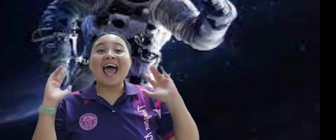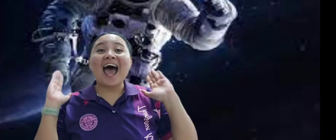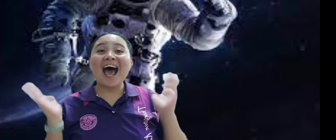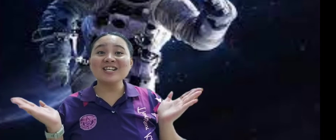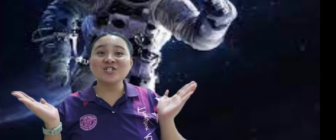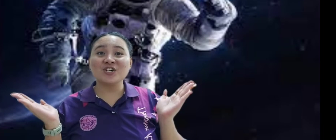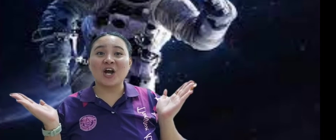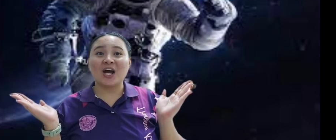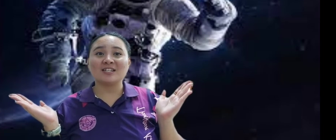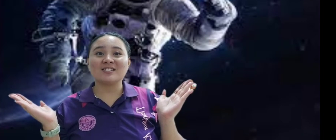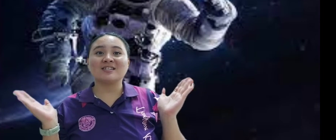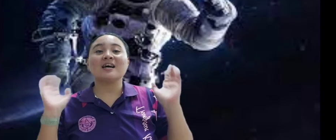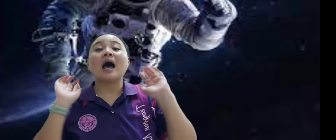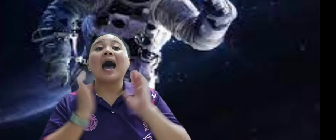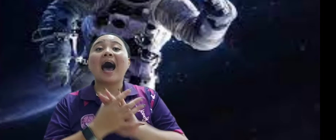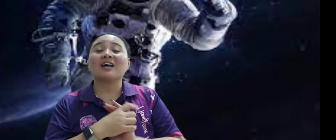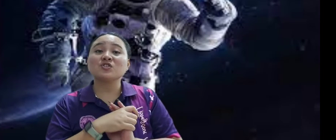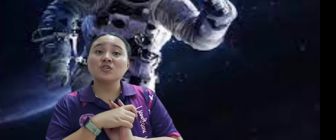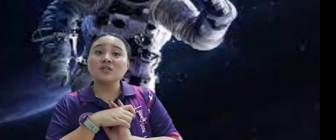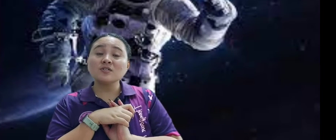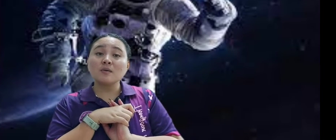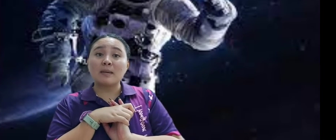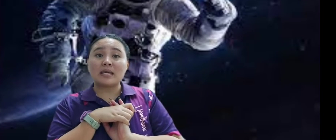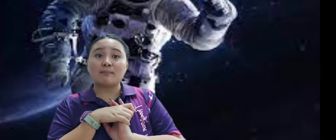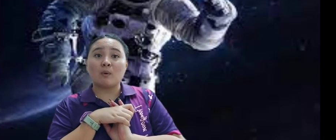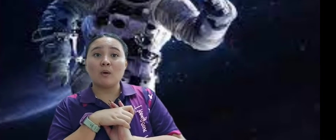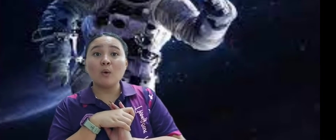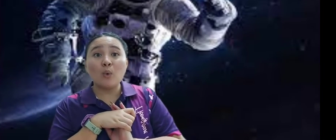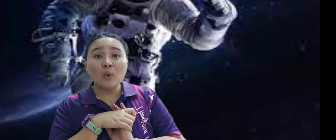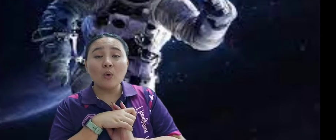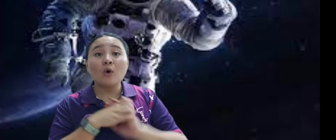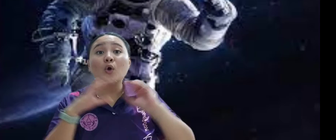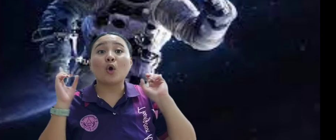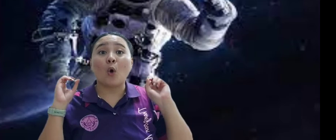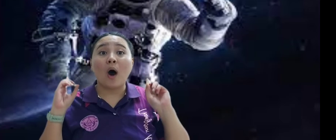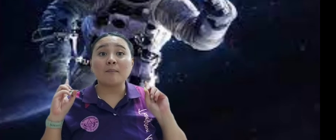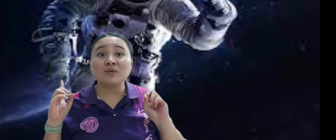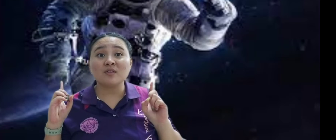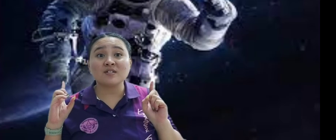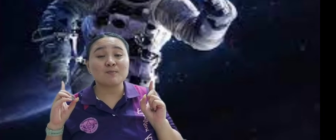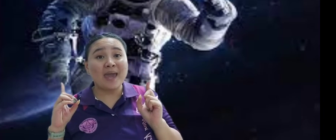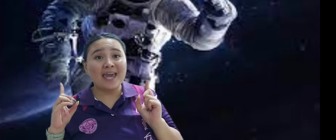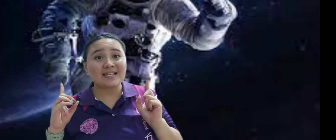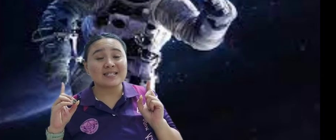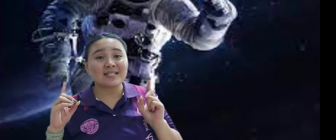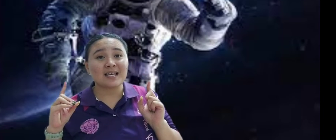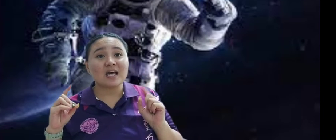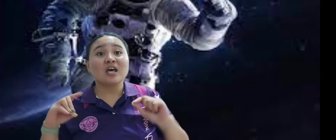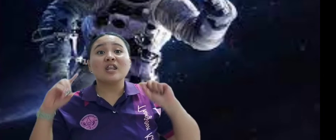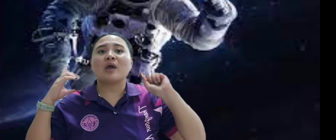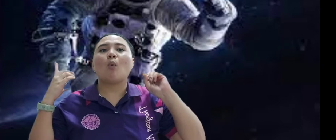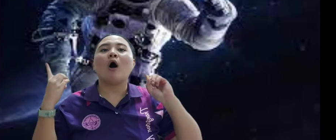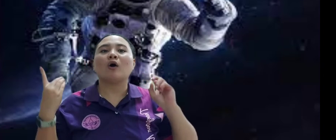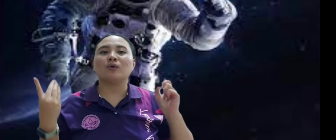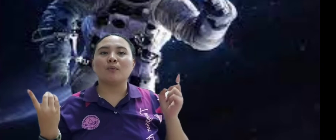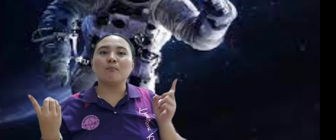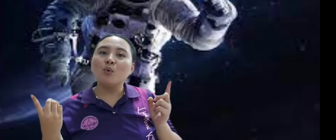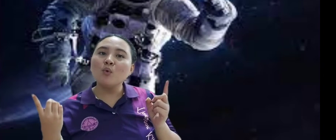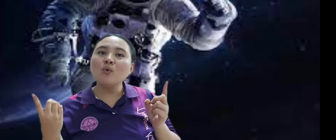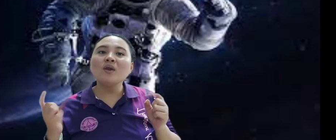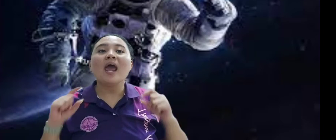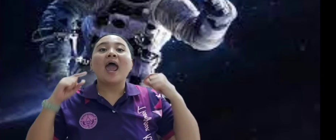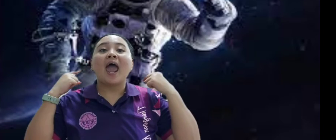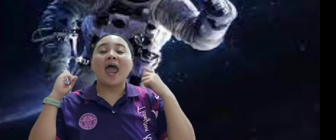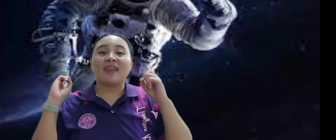astronaut. Astronauts. Astronauts are people who go up to the space. They walk on